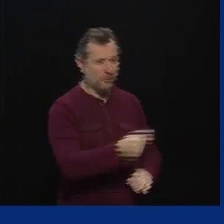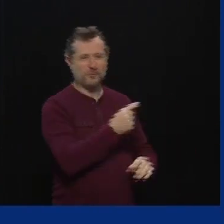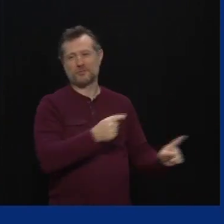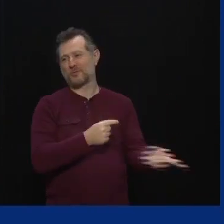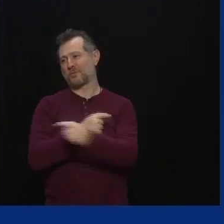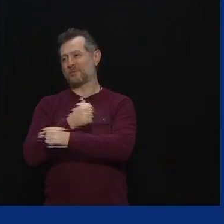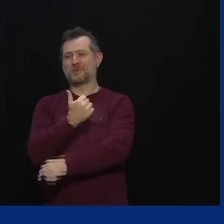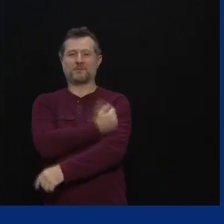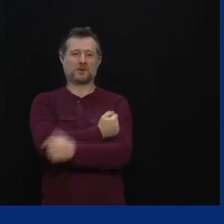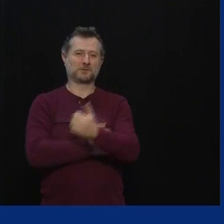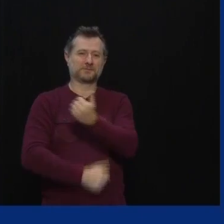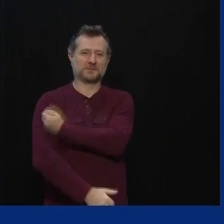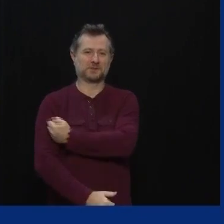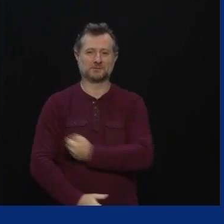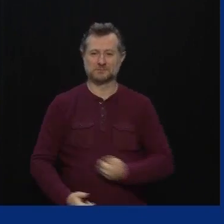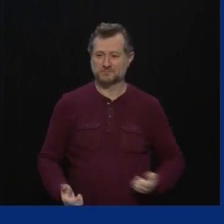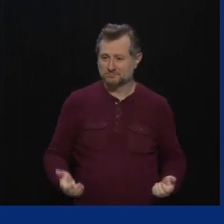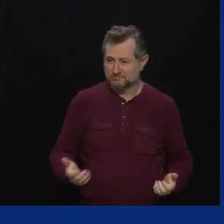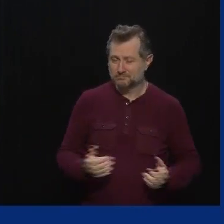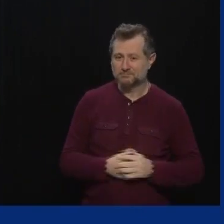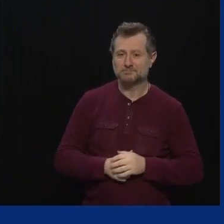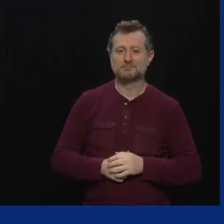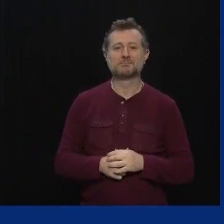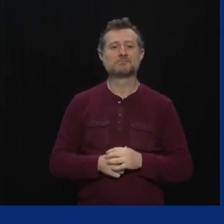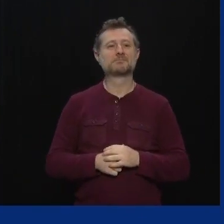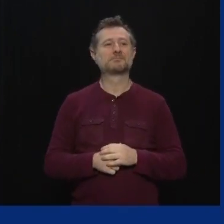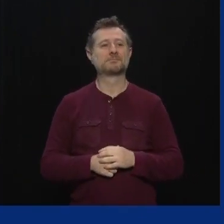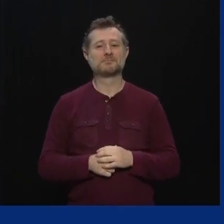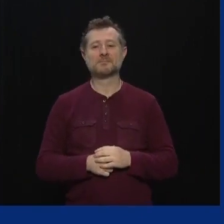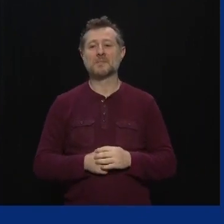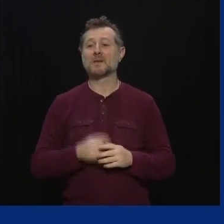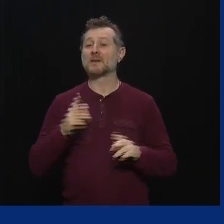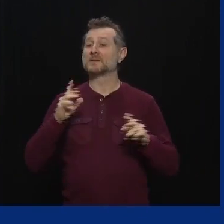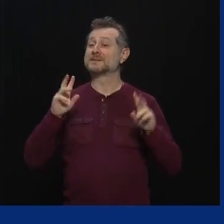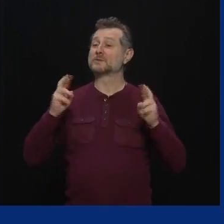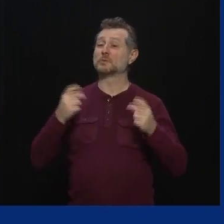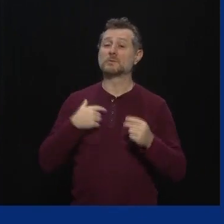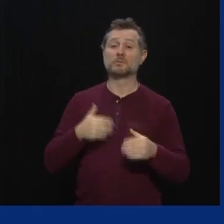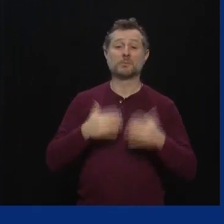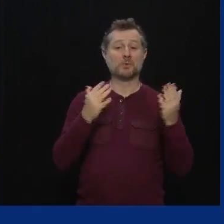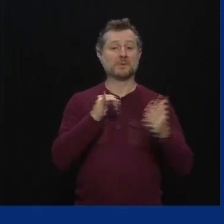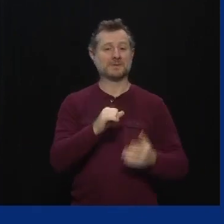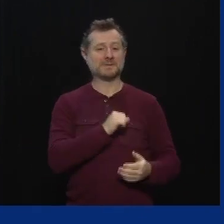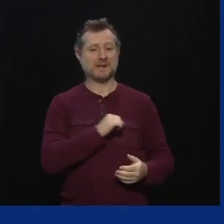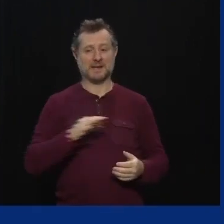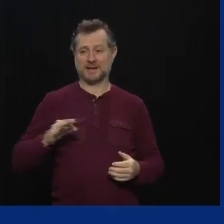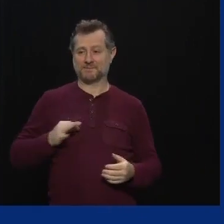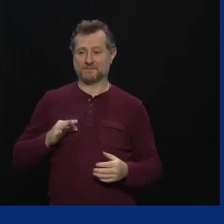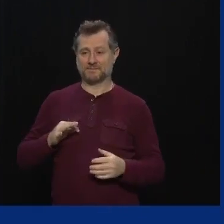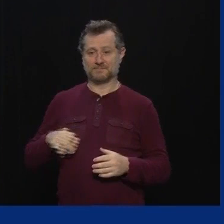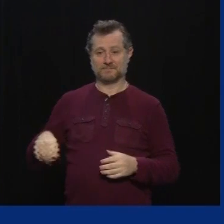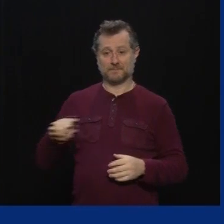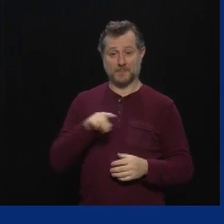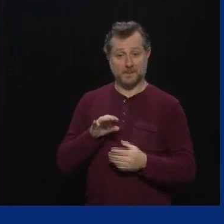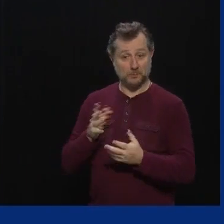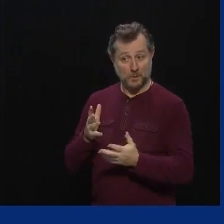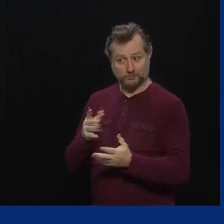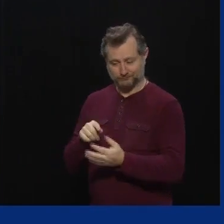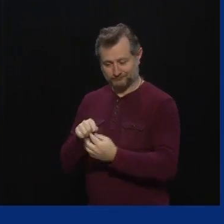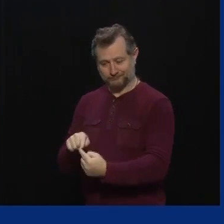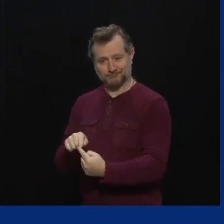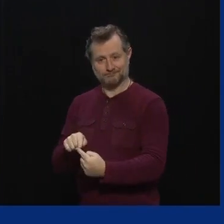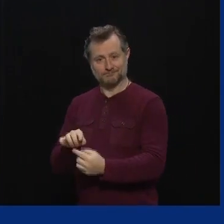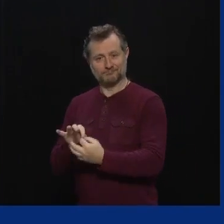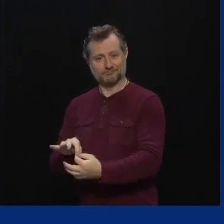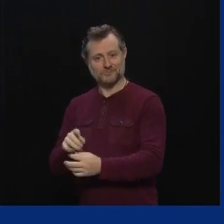One issue that has been raised is the staffing issues related to this mandate. And I want to be clear when I'm